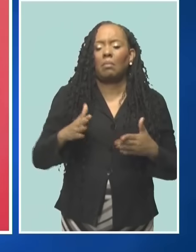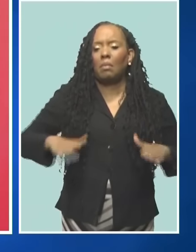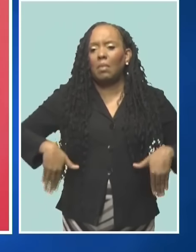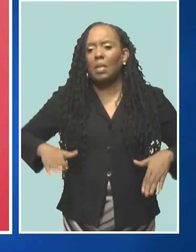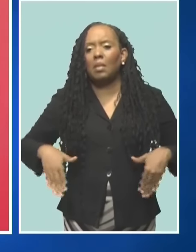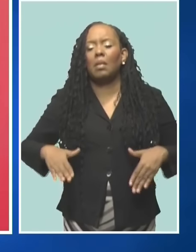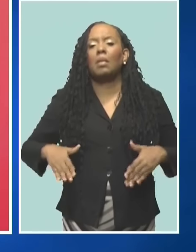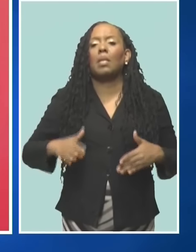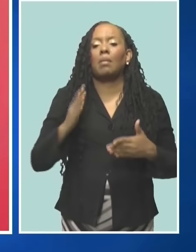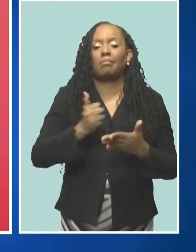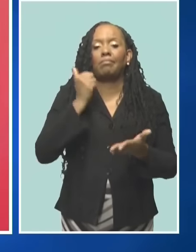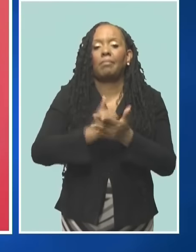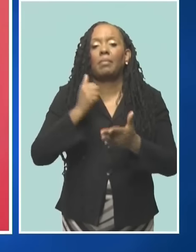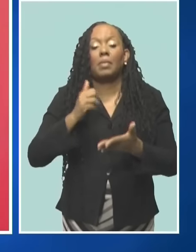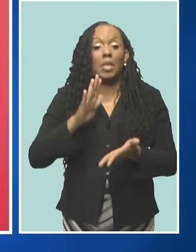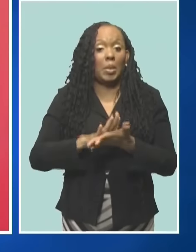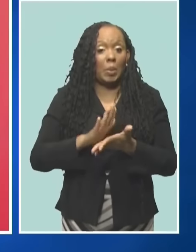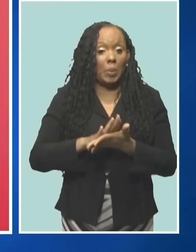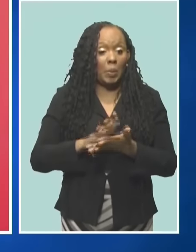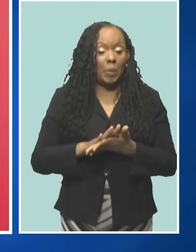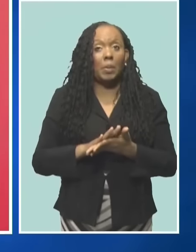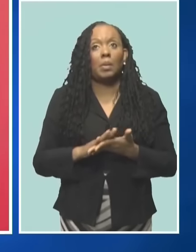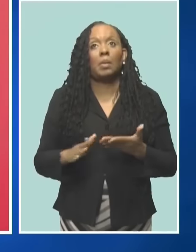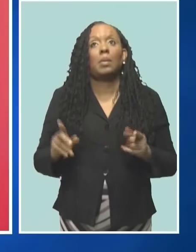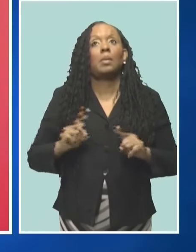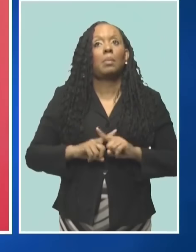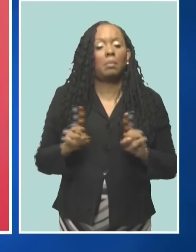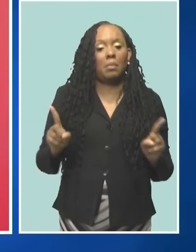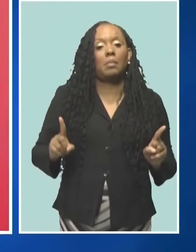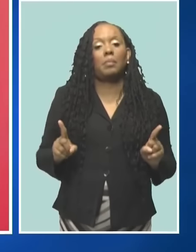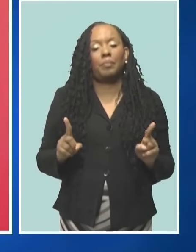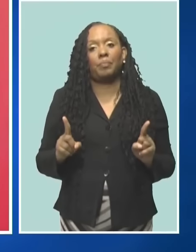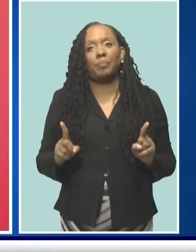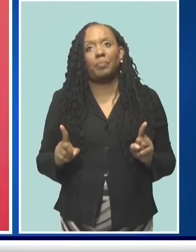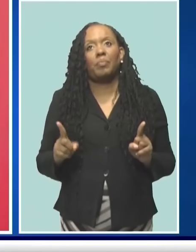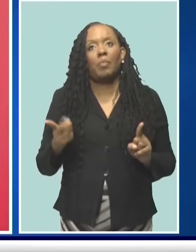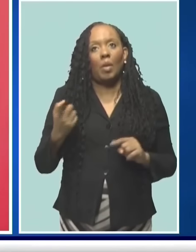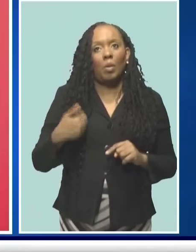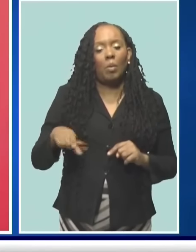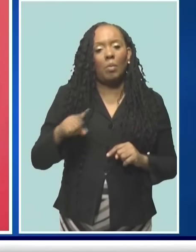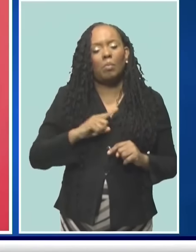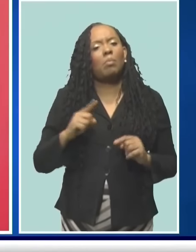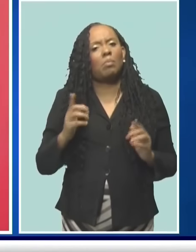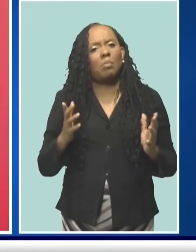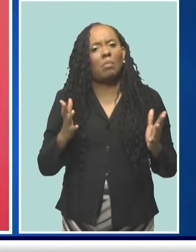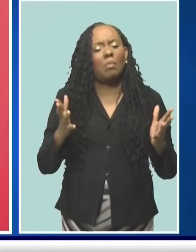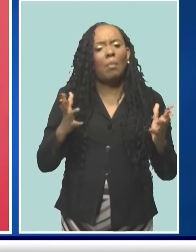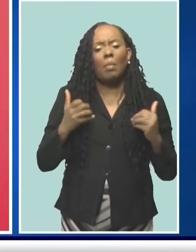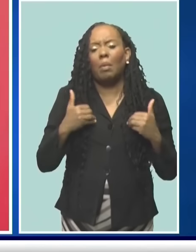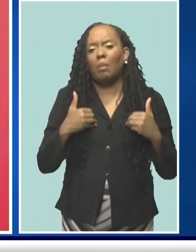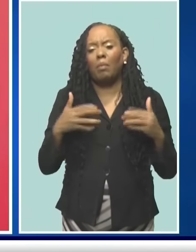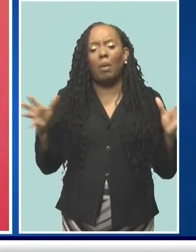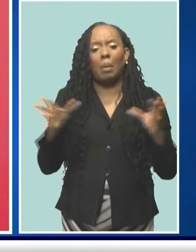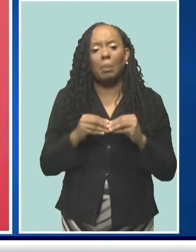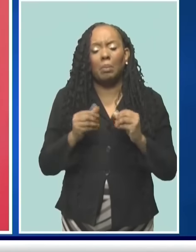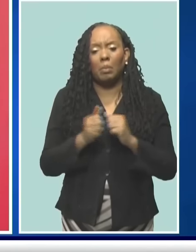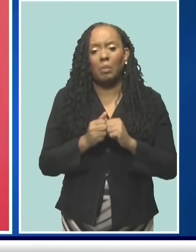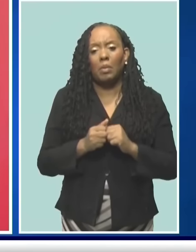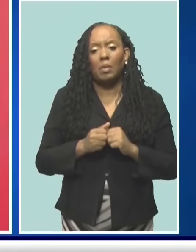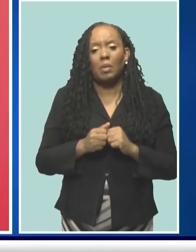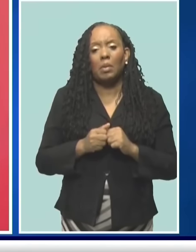yet, but you would know from my mouthings where we're looking to go. We're going to also have a session with the Barbados